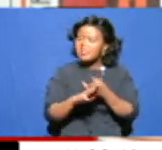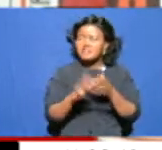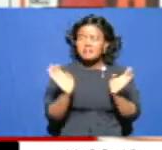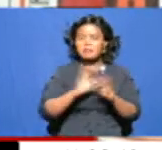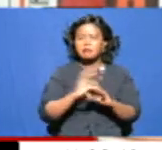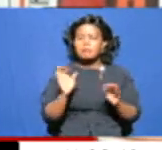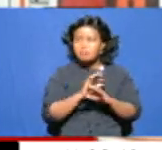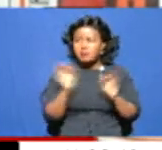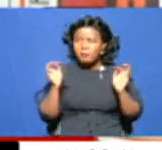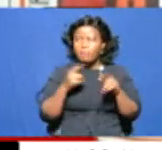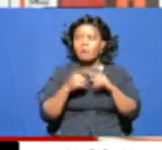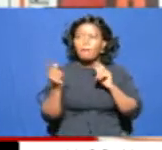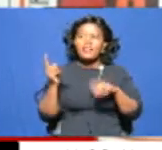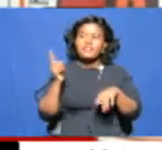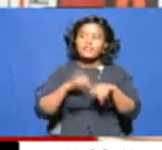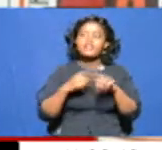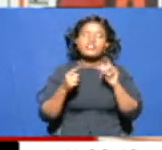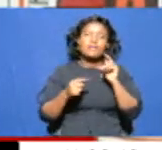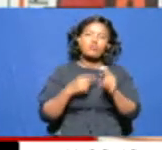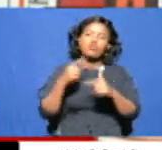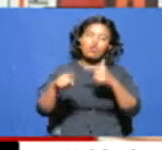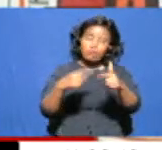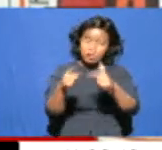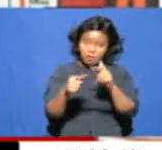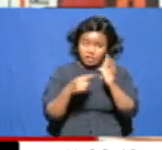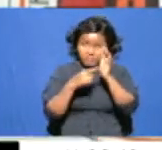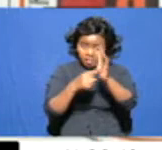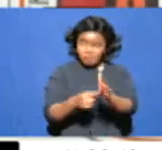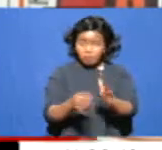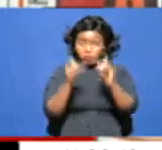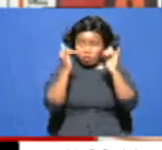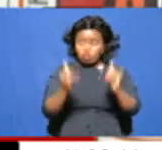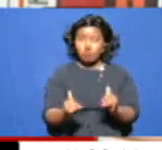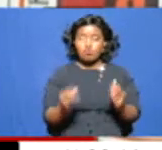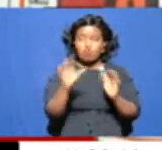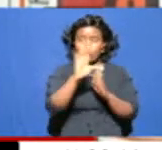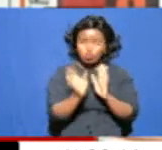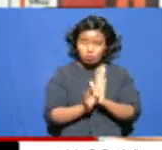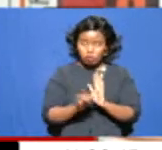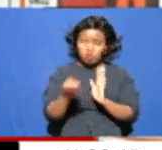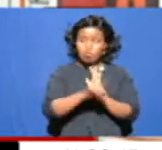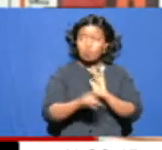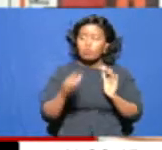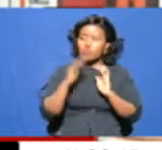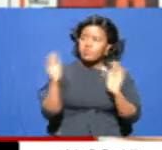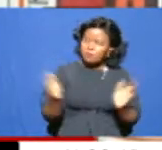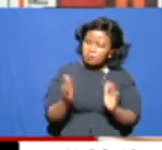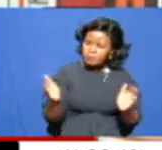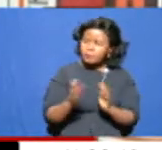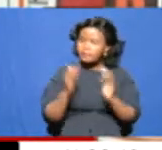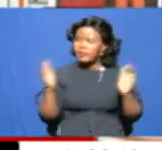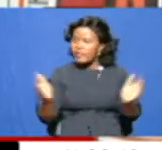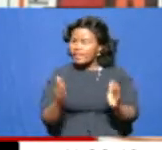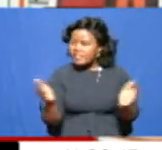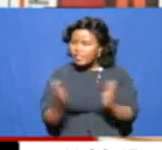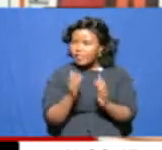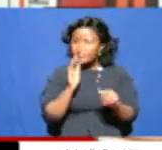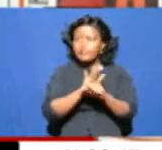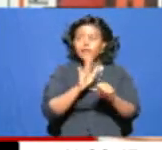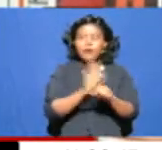on, fortunately with our new constitution, we're encouraging more and more women to take up any field that they